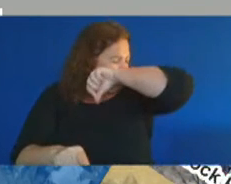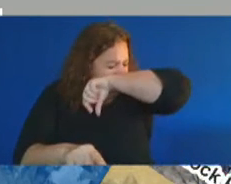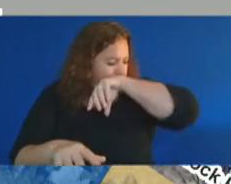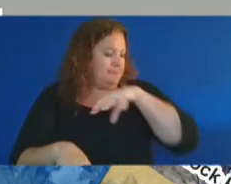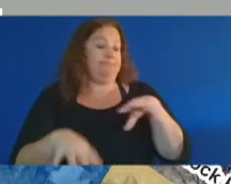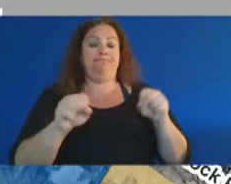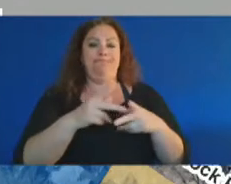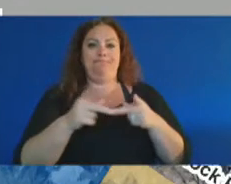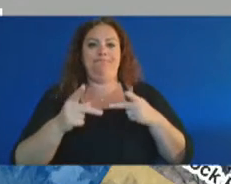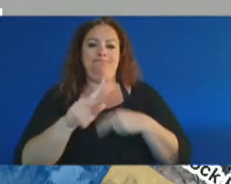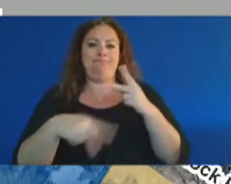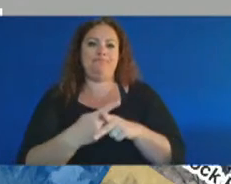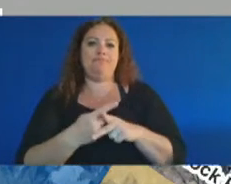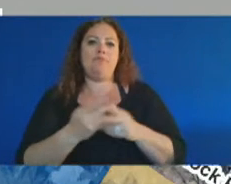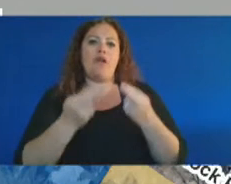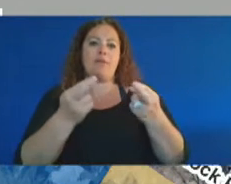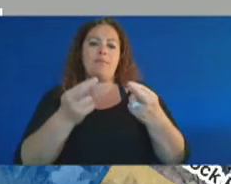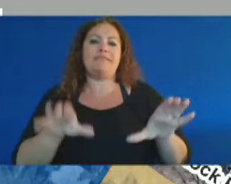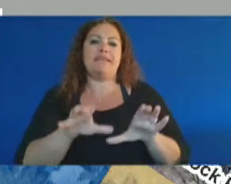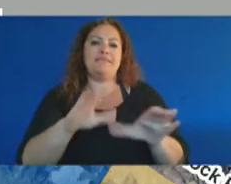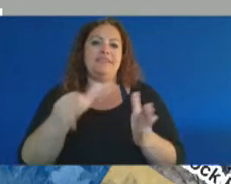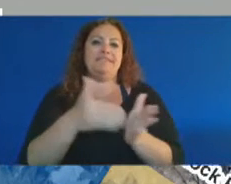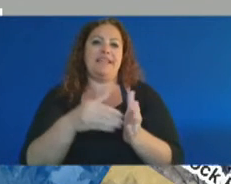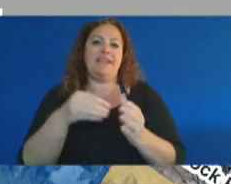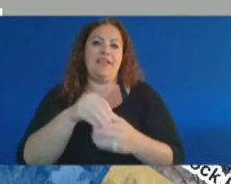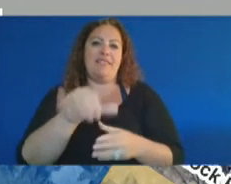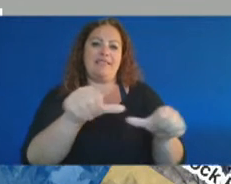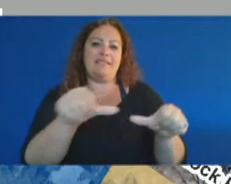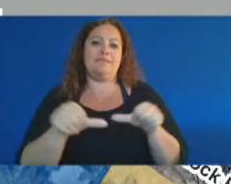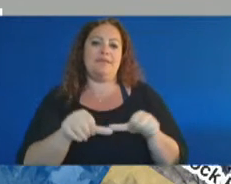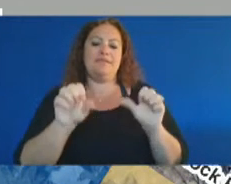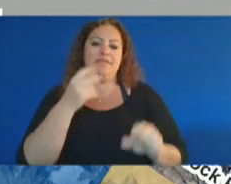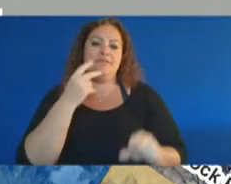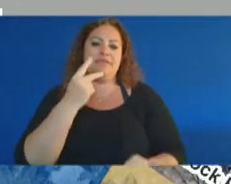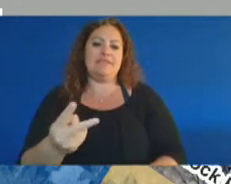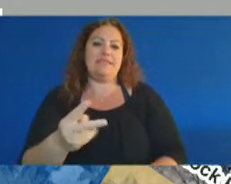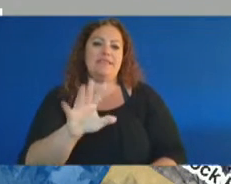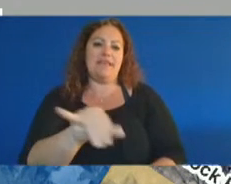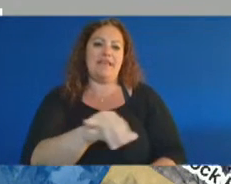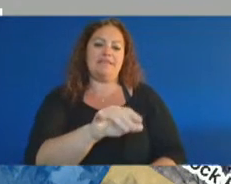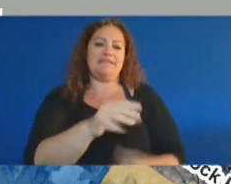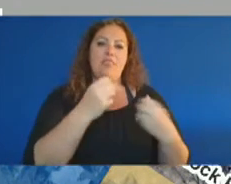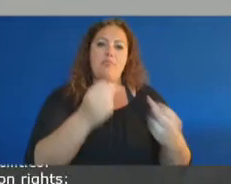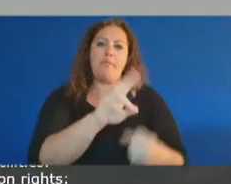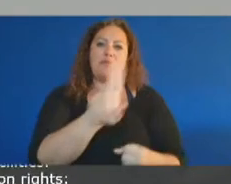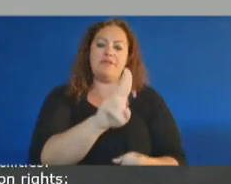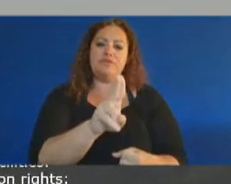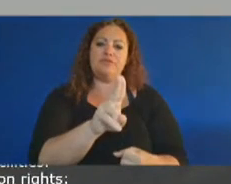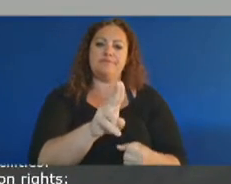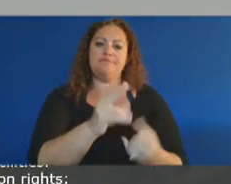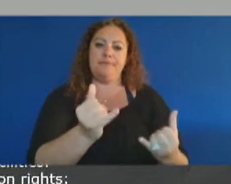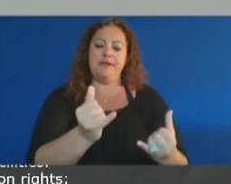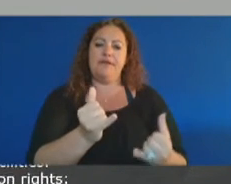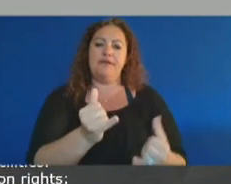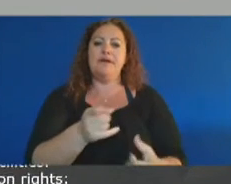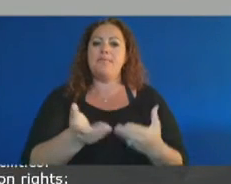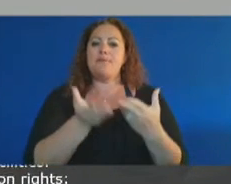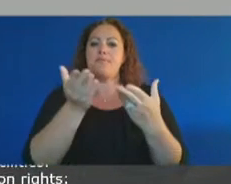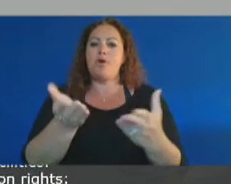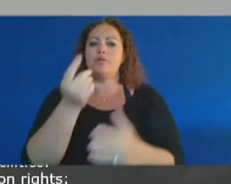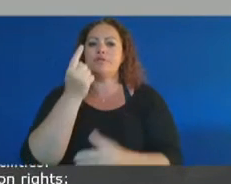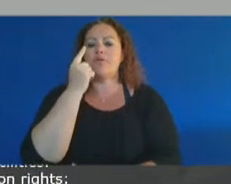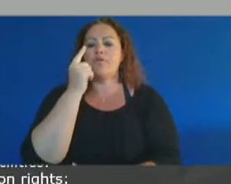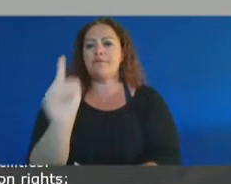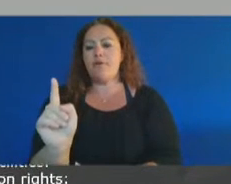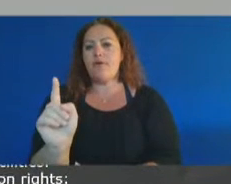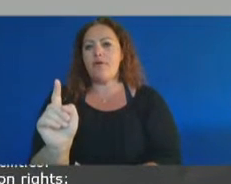community Activity Center uh in this location you can see that's a predominant Landy recommendation here uh the proposal uh is for